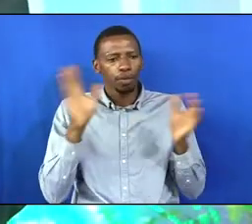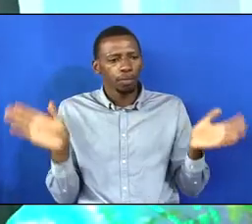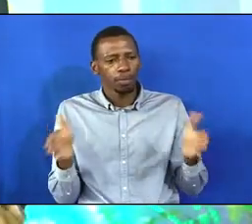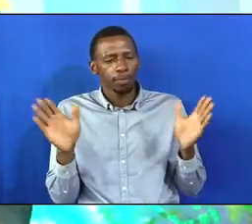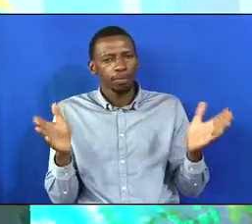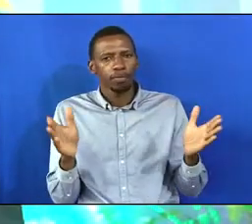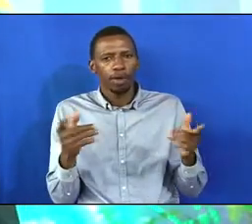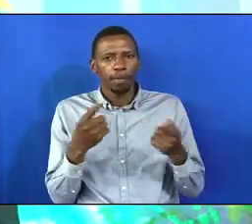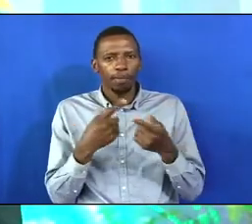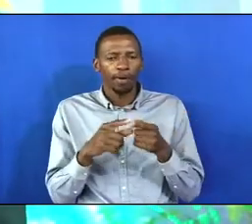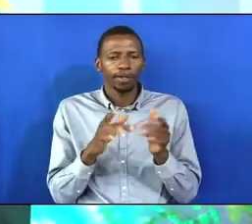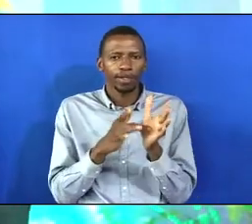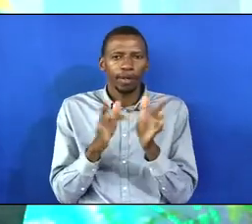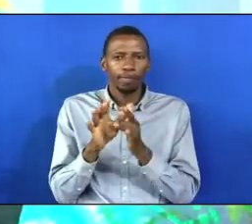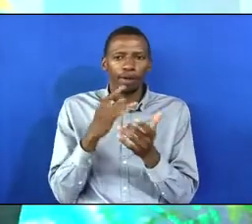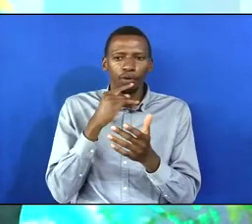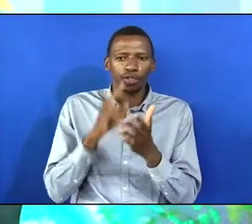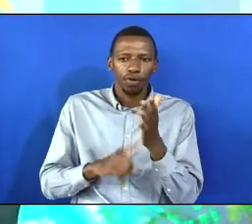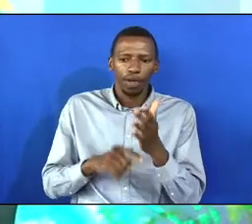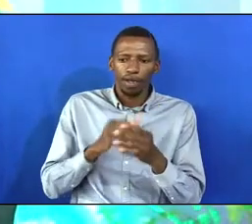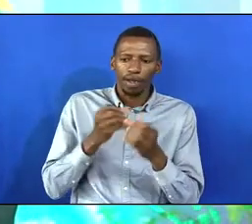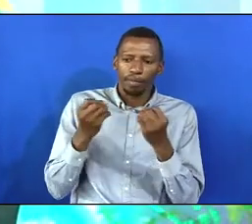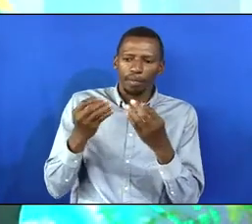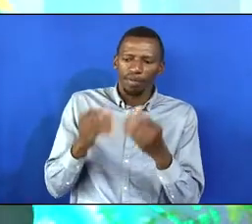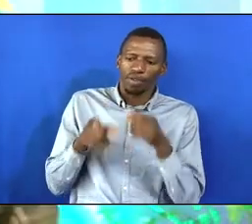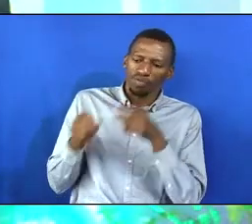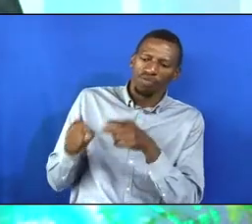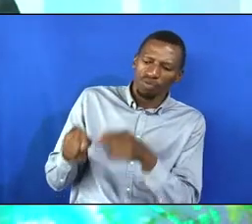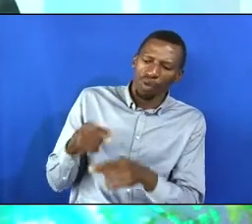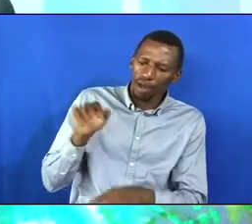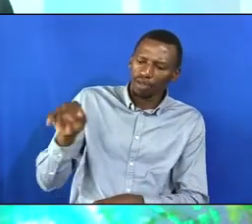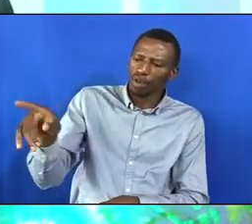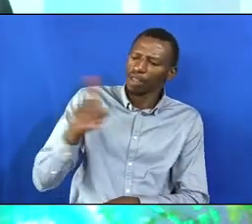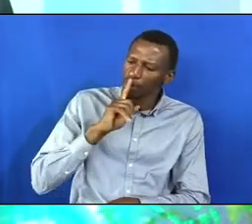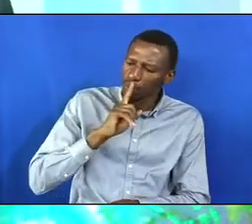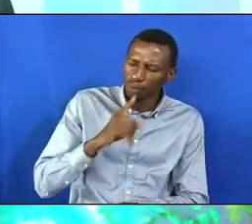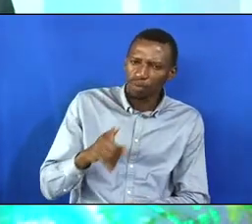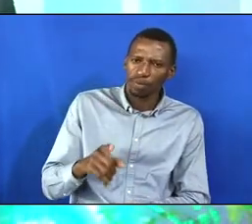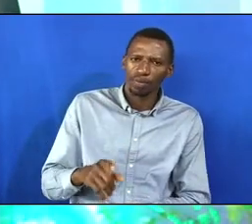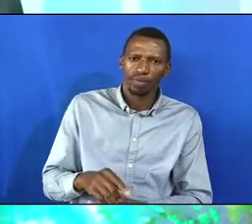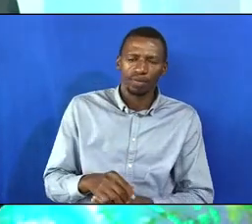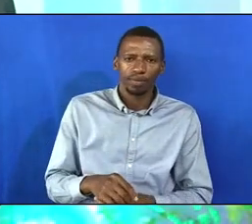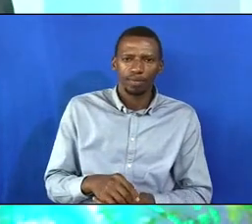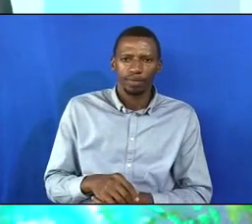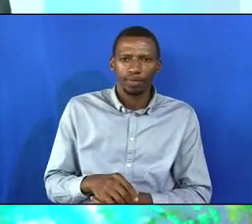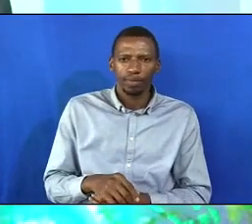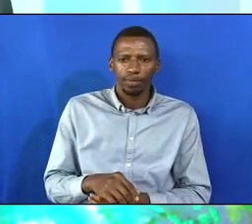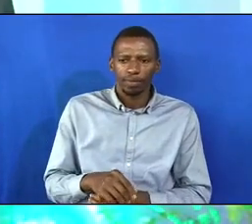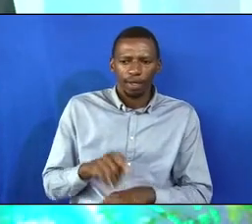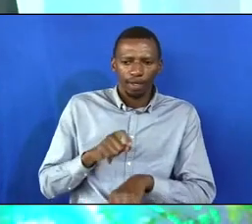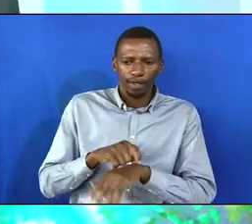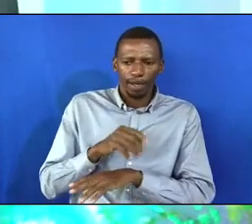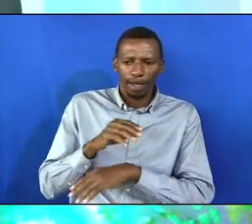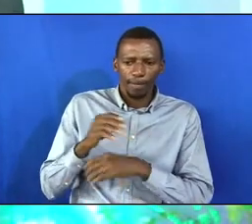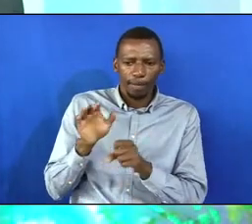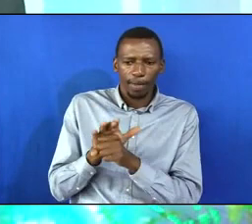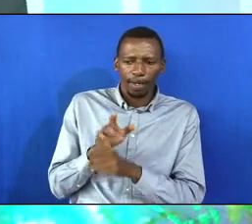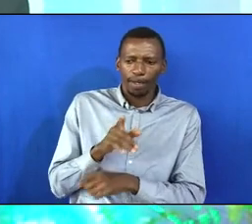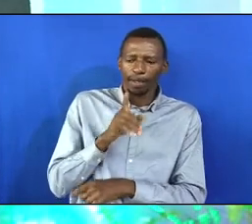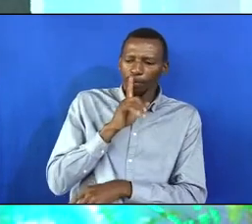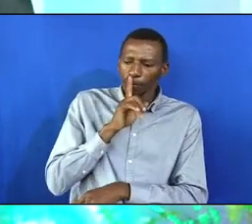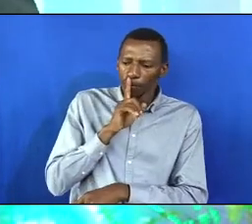us, many rebuked him and told him to be quiet. In that rebuke, we